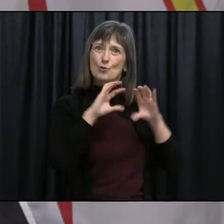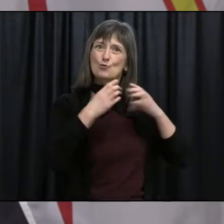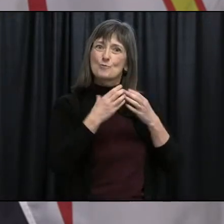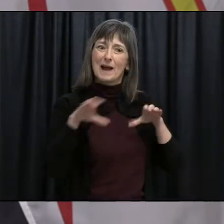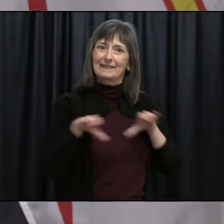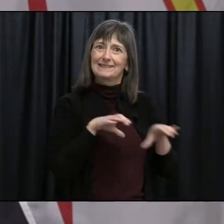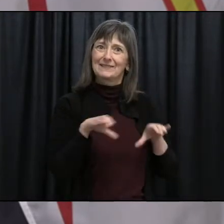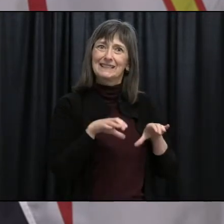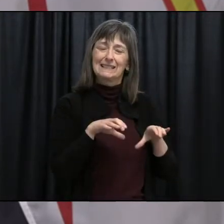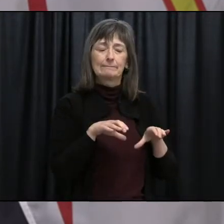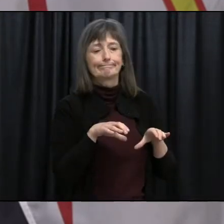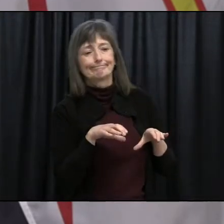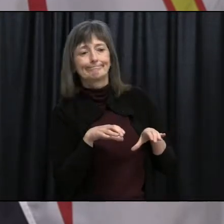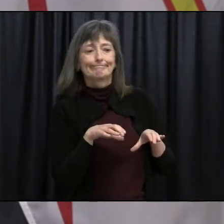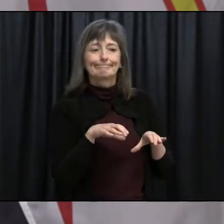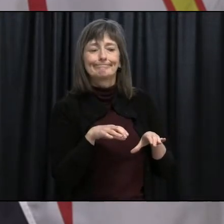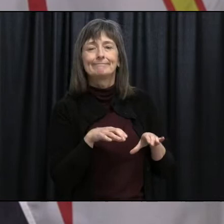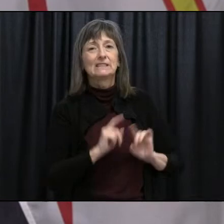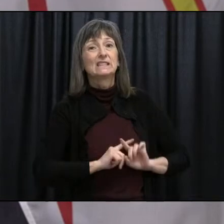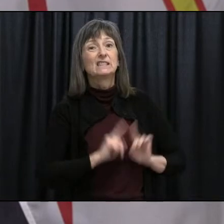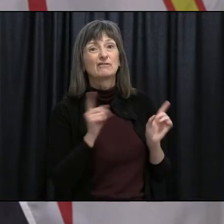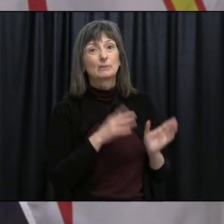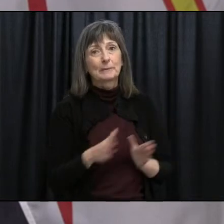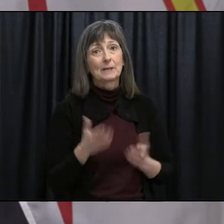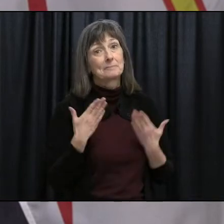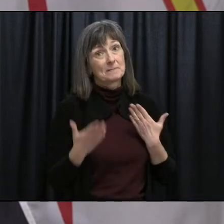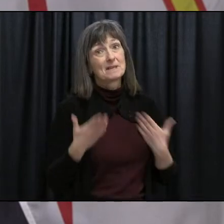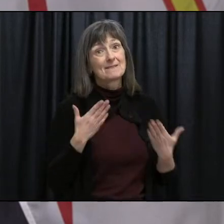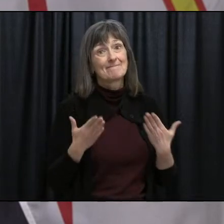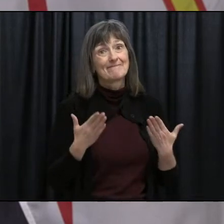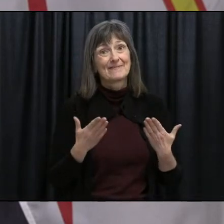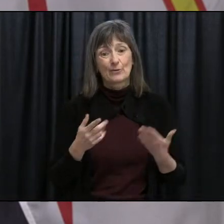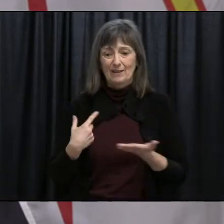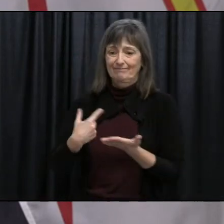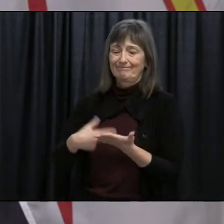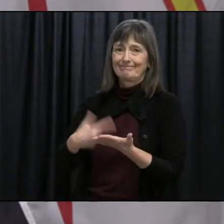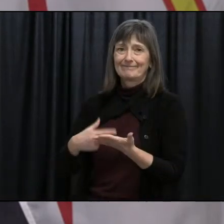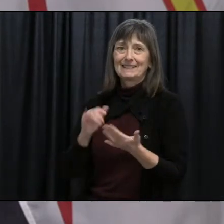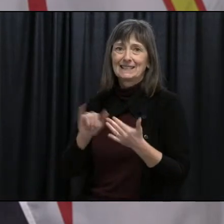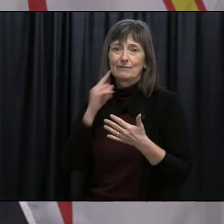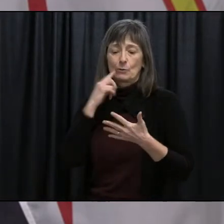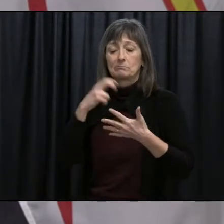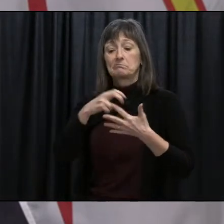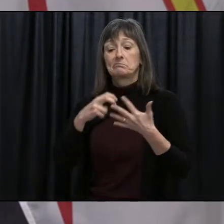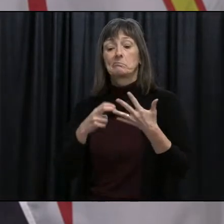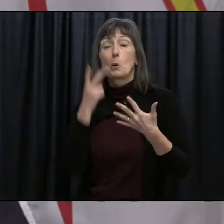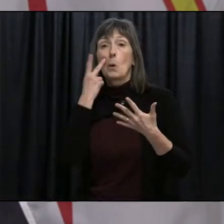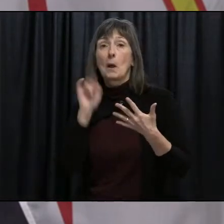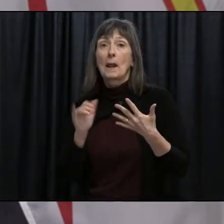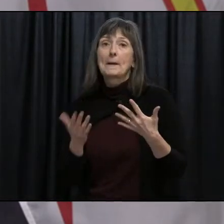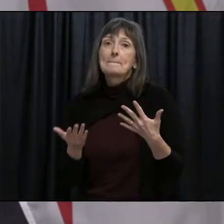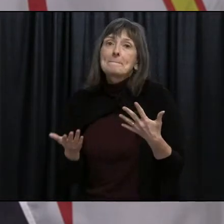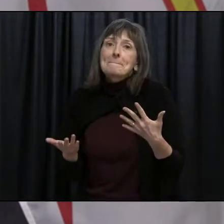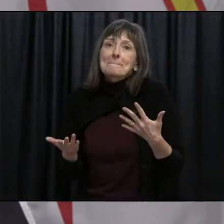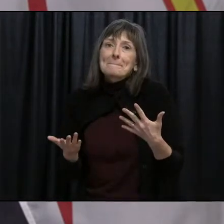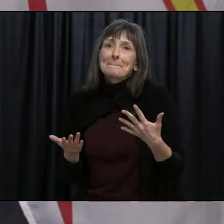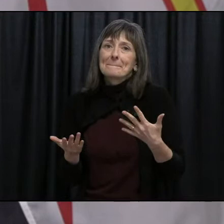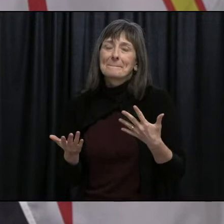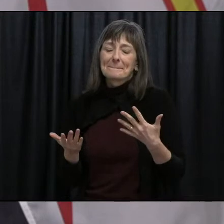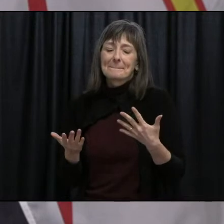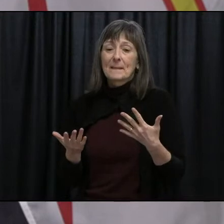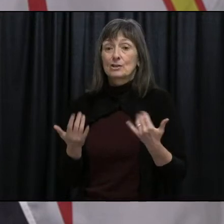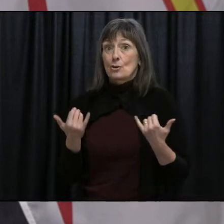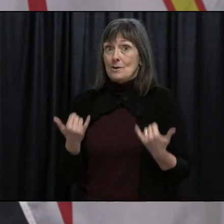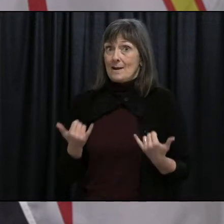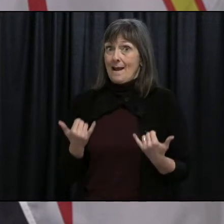to think about how we're going to deal with that going forward. And we're going to have, given that we have this opportunity now to